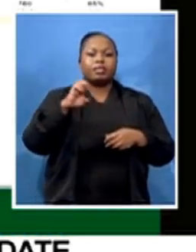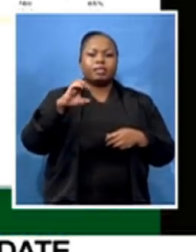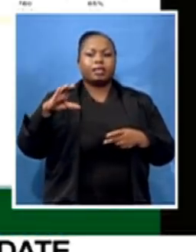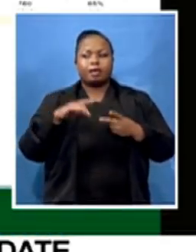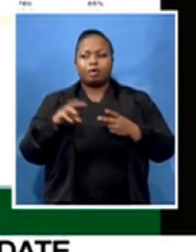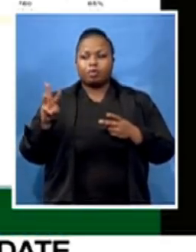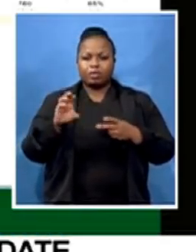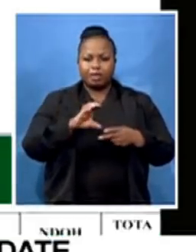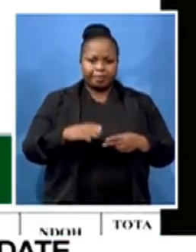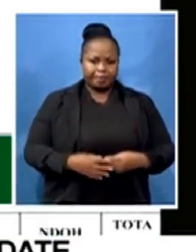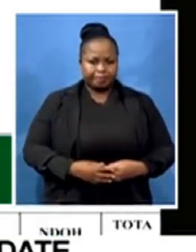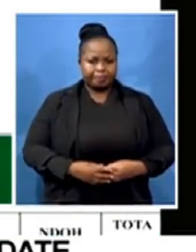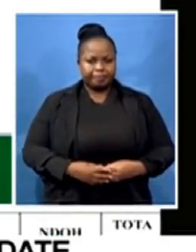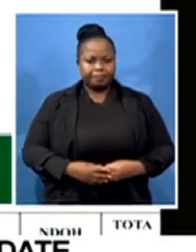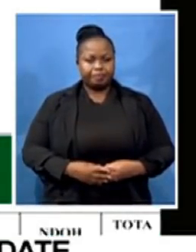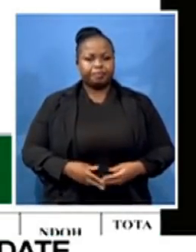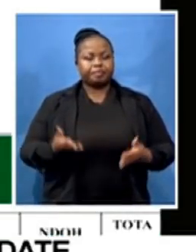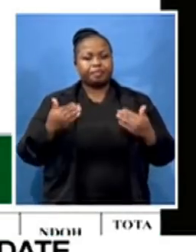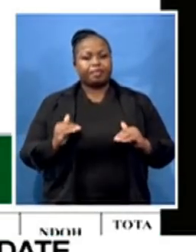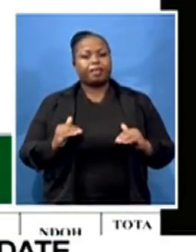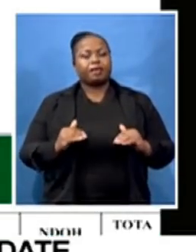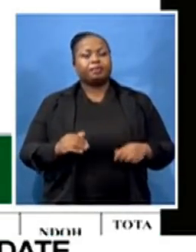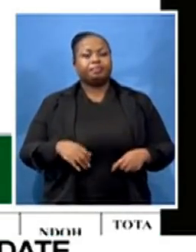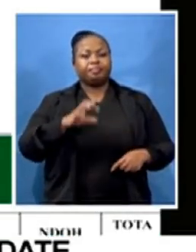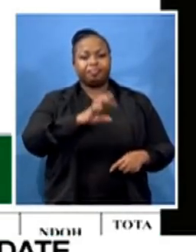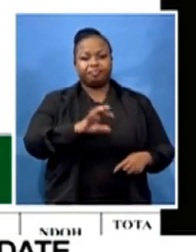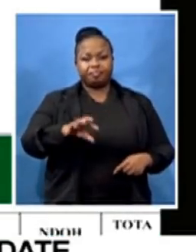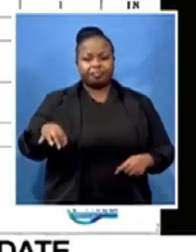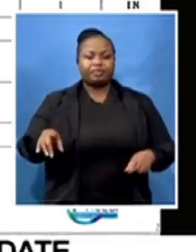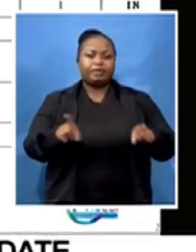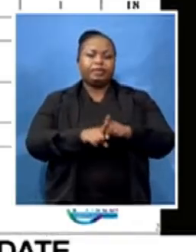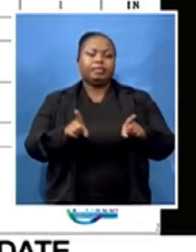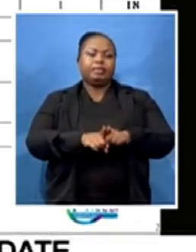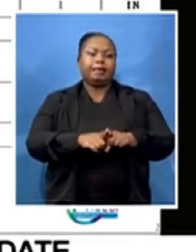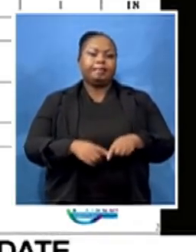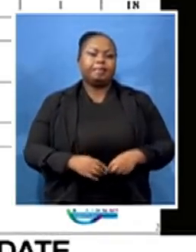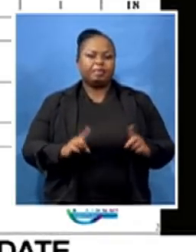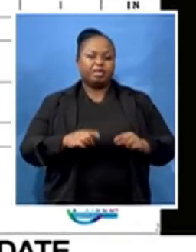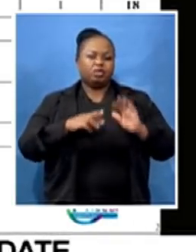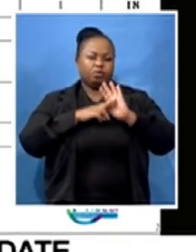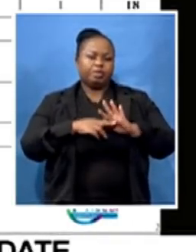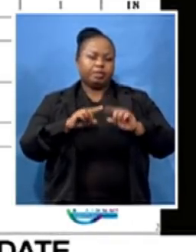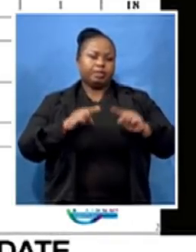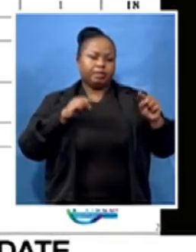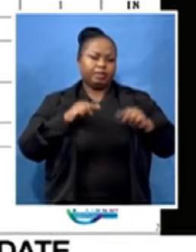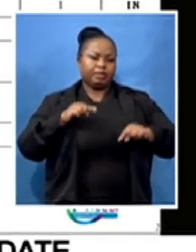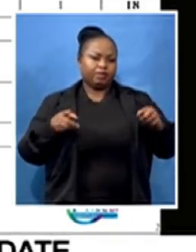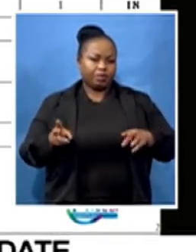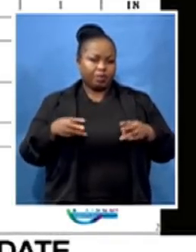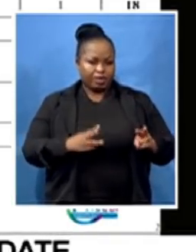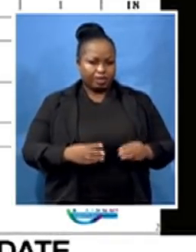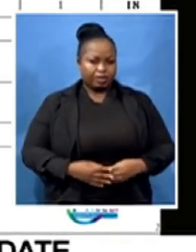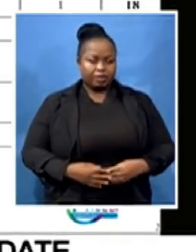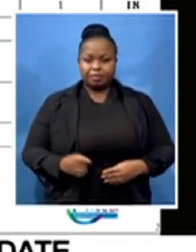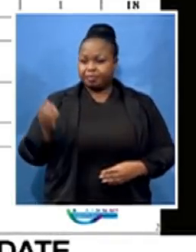of sites, these are the same story, but it's represented differently. So this slide shows us the reinforcement